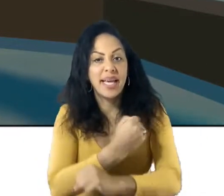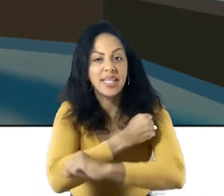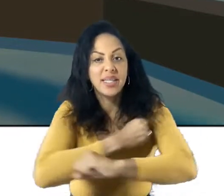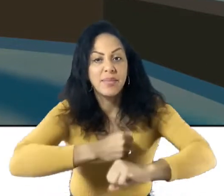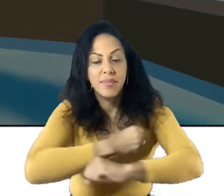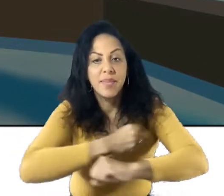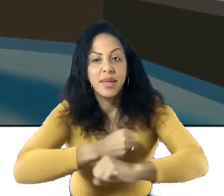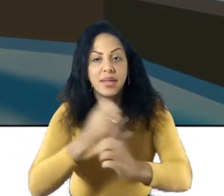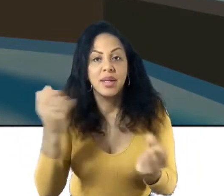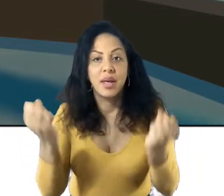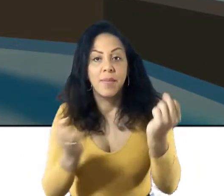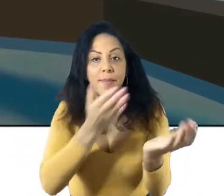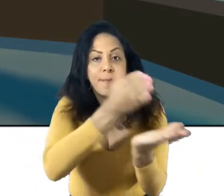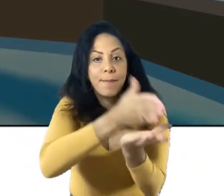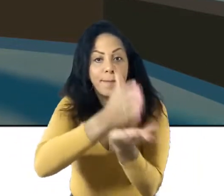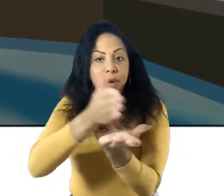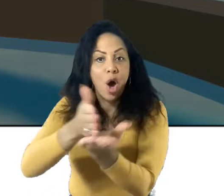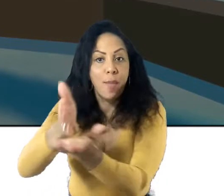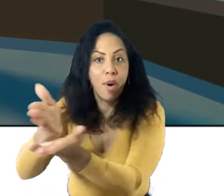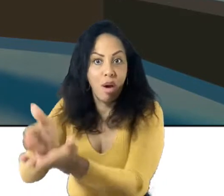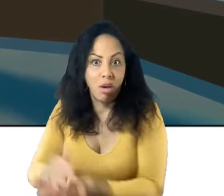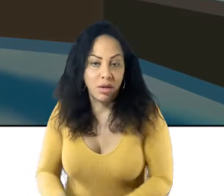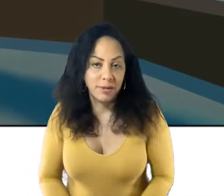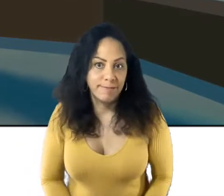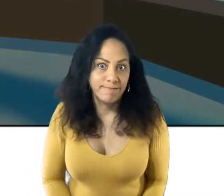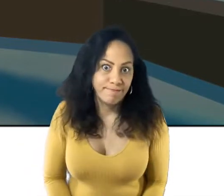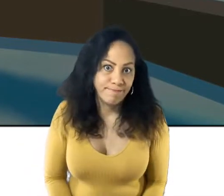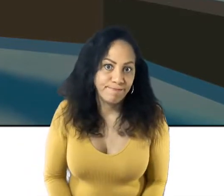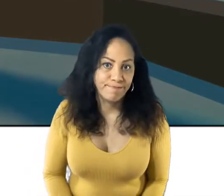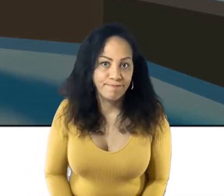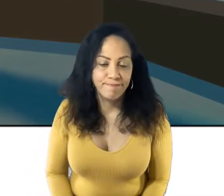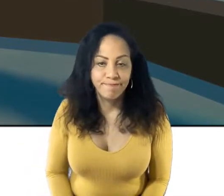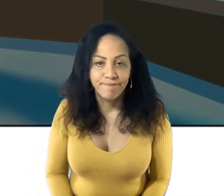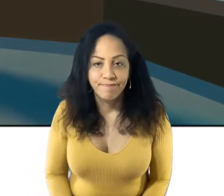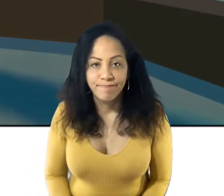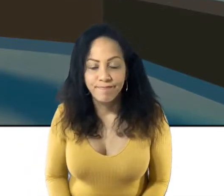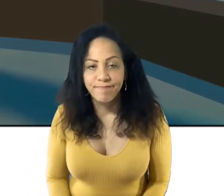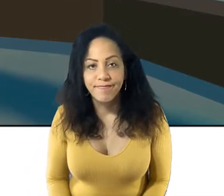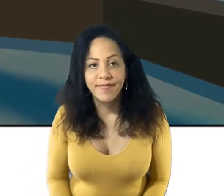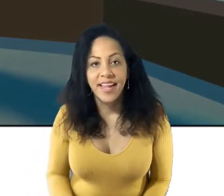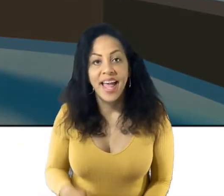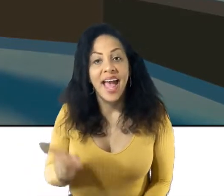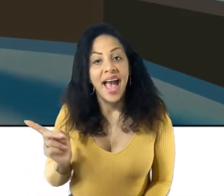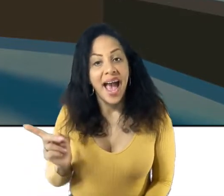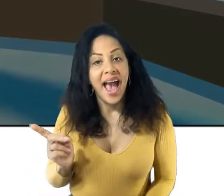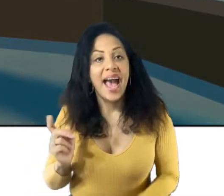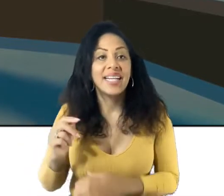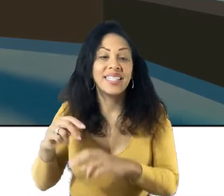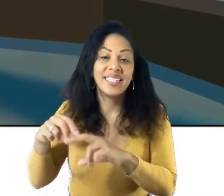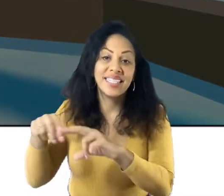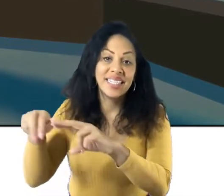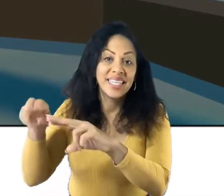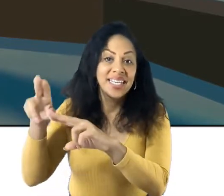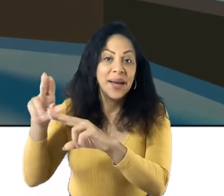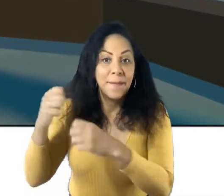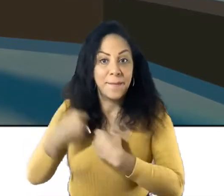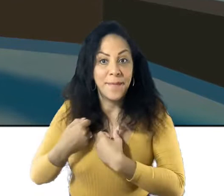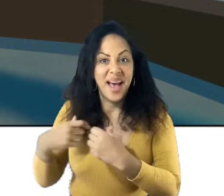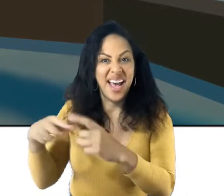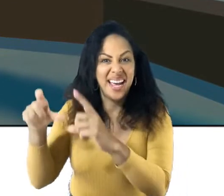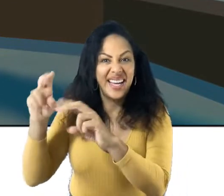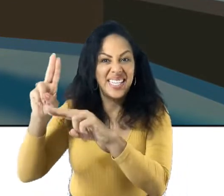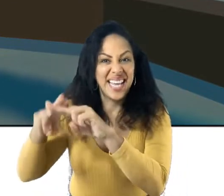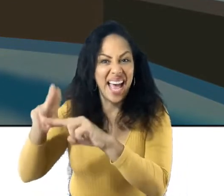paradise, of course. And my dad was talking about how this cottage was a place of archaeological